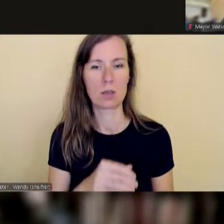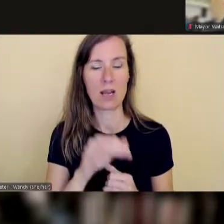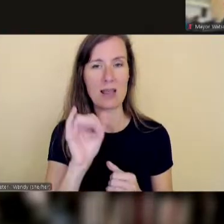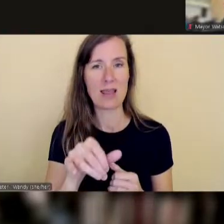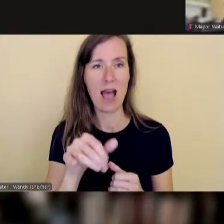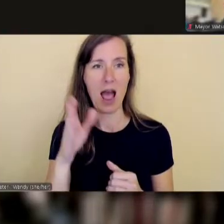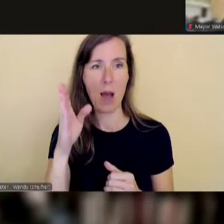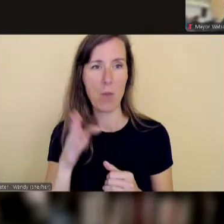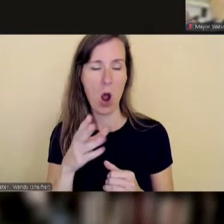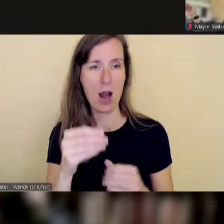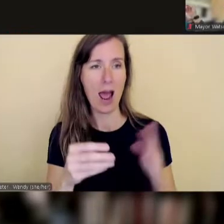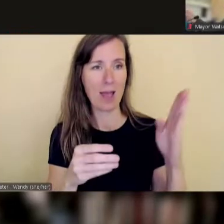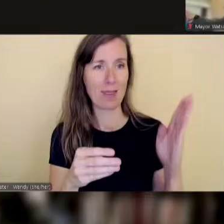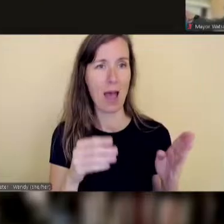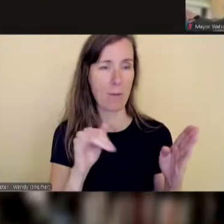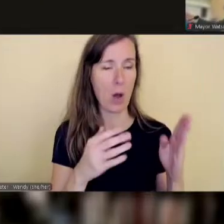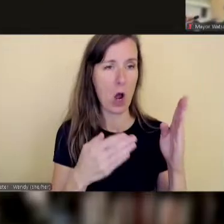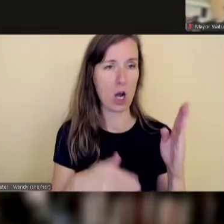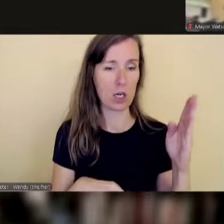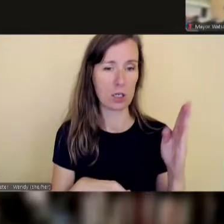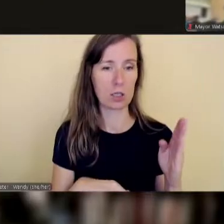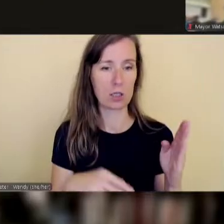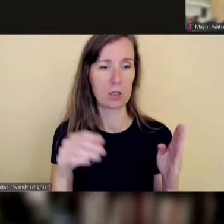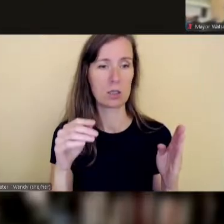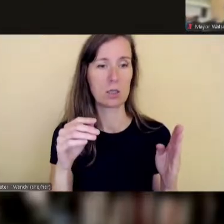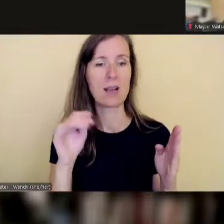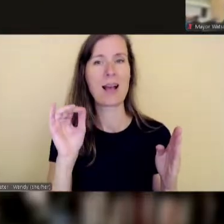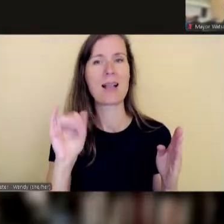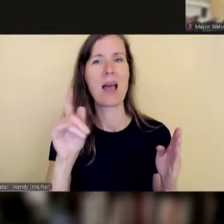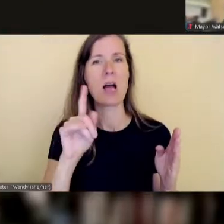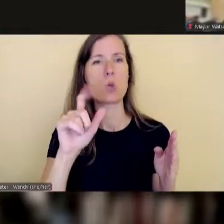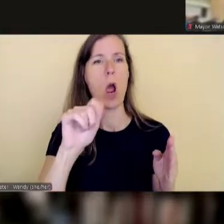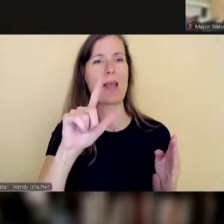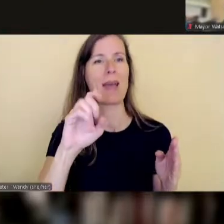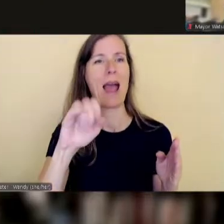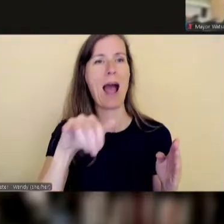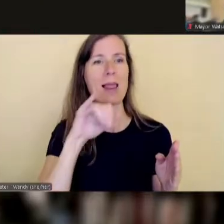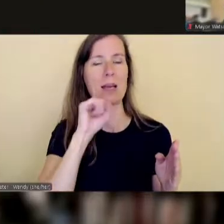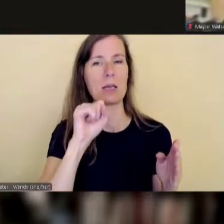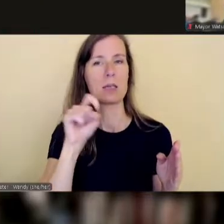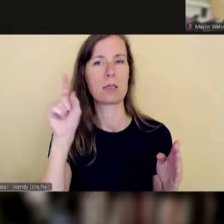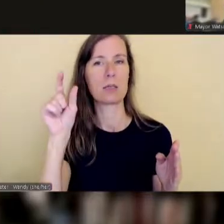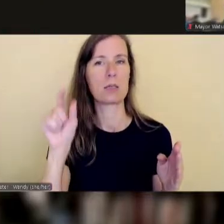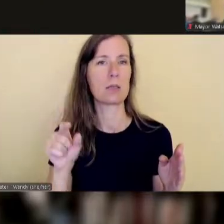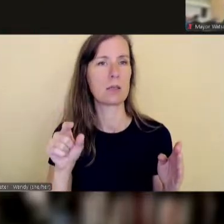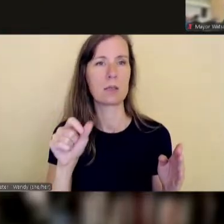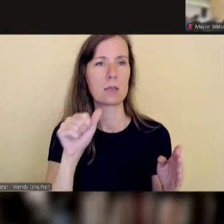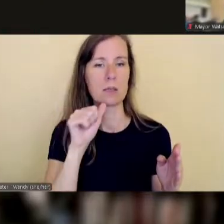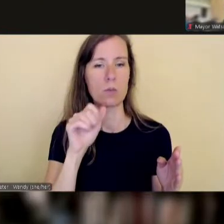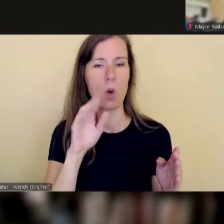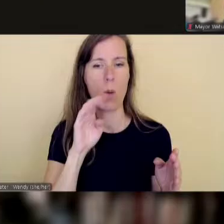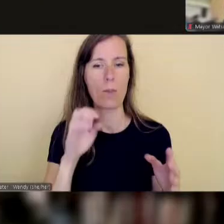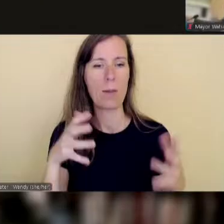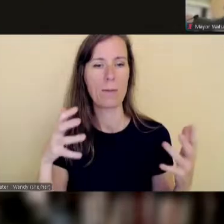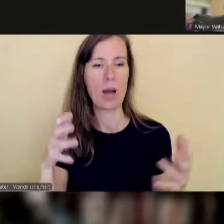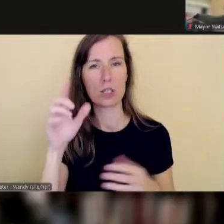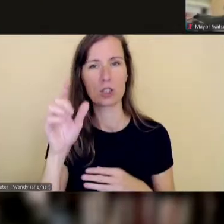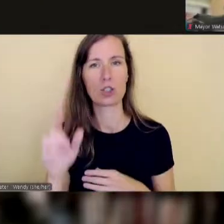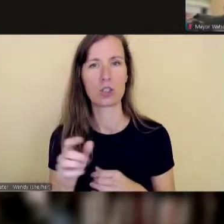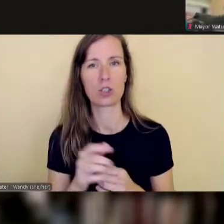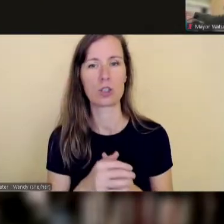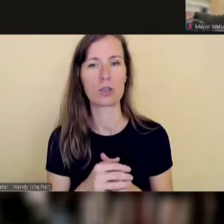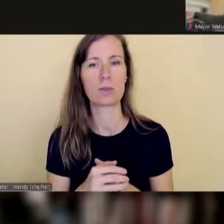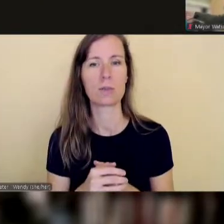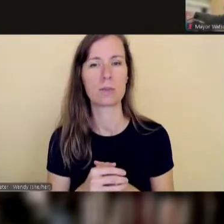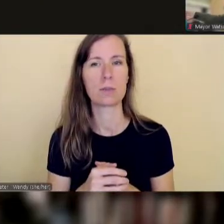Ms. Sallow, The if you have back another is where question. the alleys will be, and the alleys won't be much of No, a... I understand that, but Yeah. I'm saying, Ms. so this Sallow,